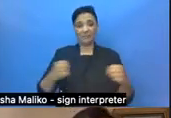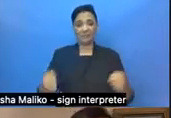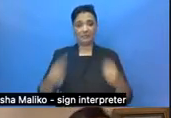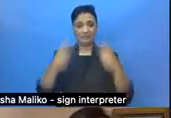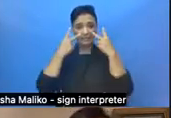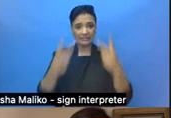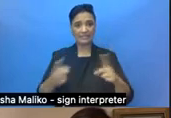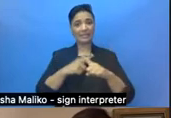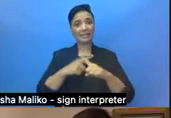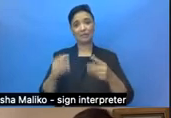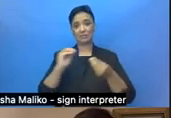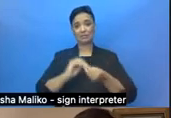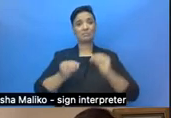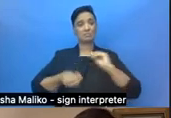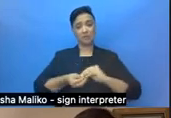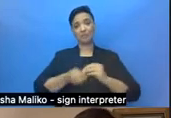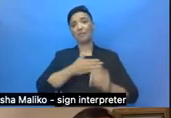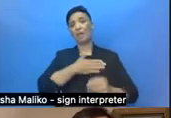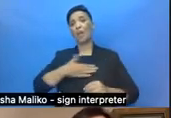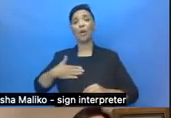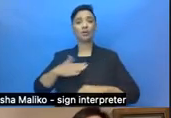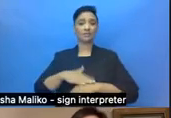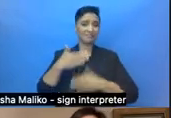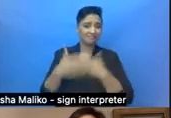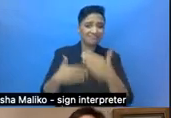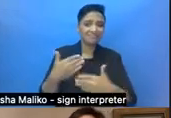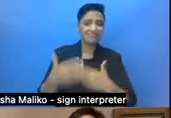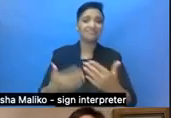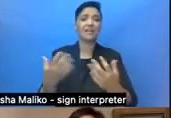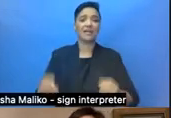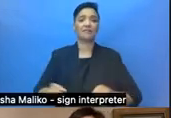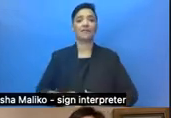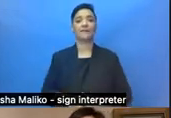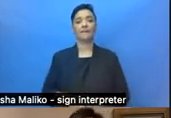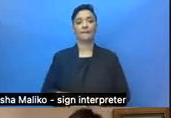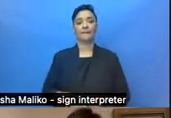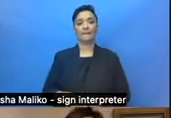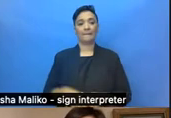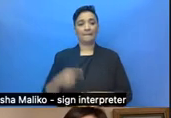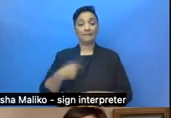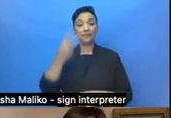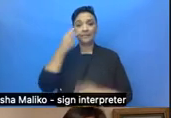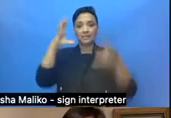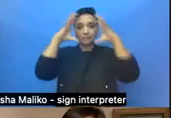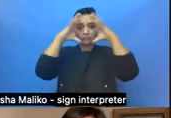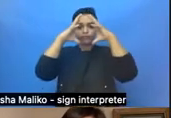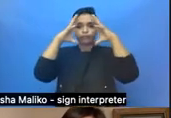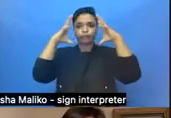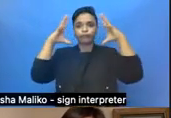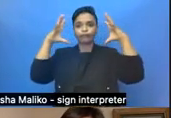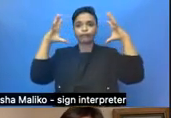have to have developed over a much longer period of time. I haven't seen anybody with untreated hydrocephalus since the